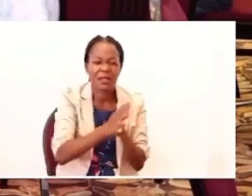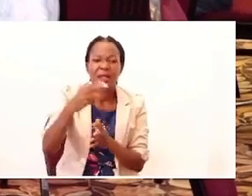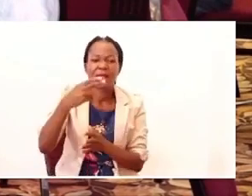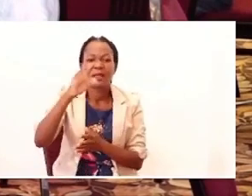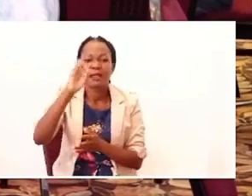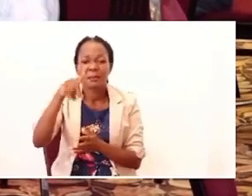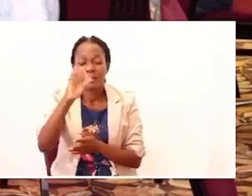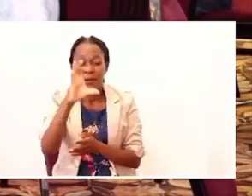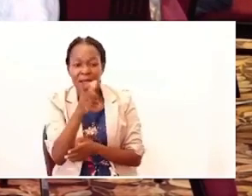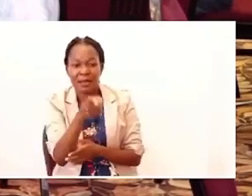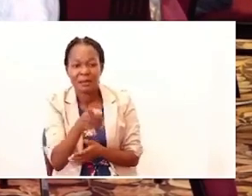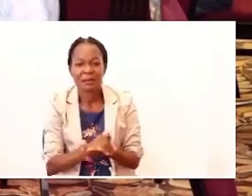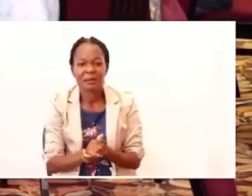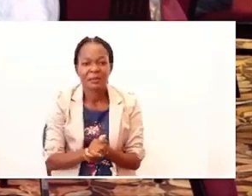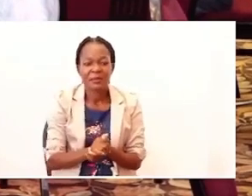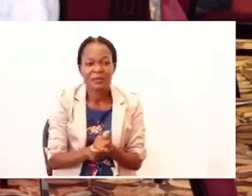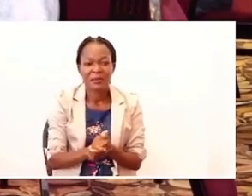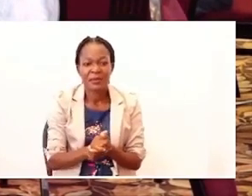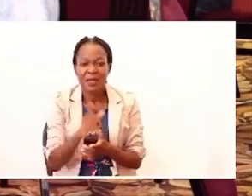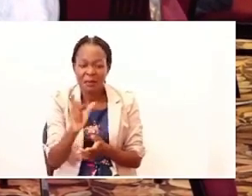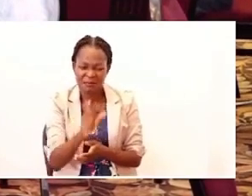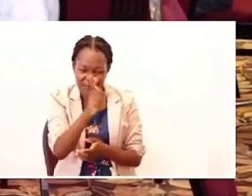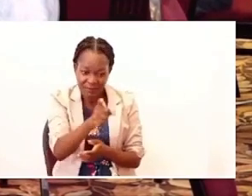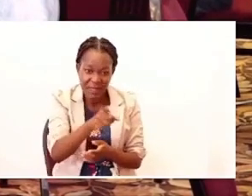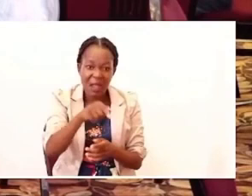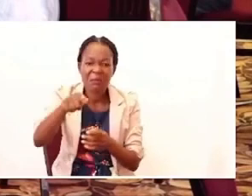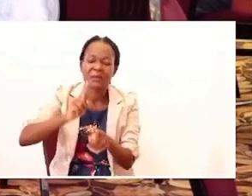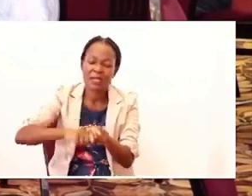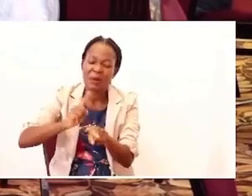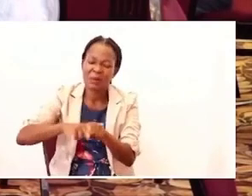are now in situations where they are borrowing more